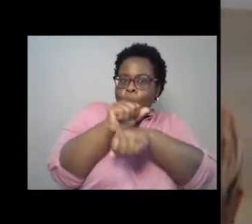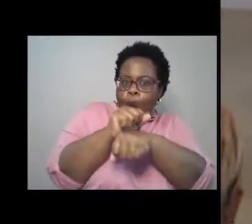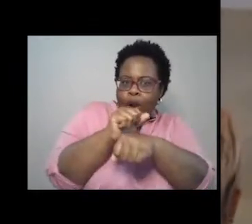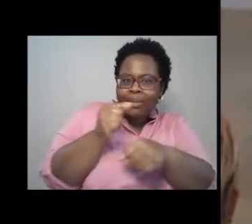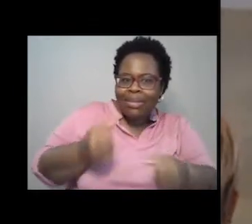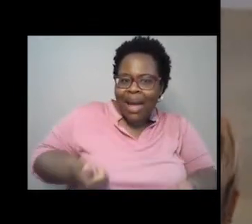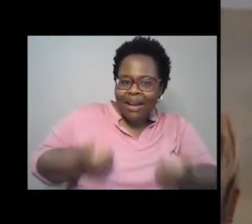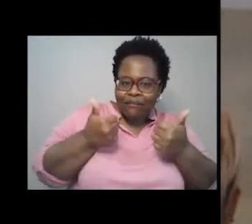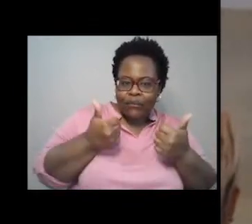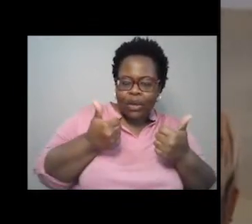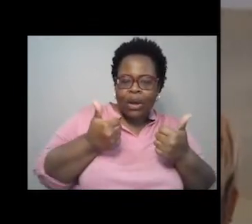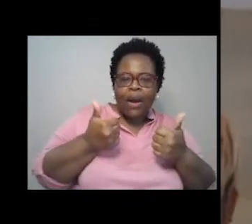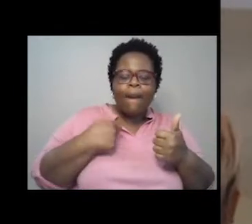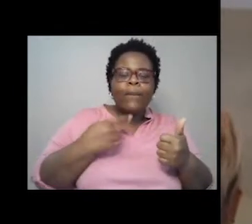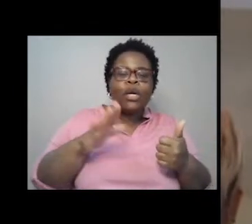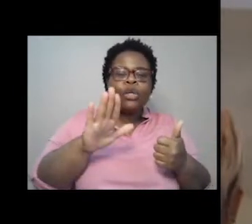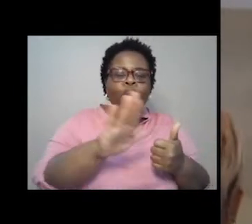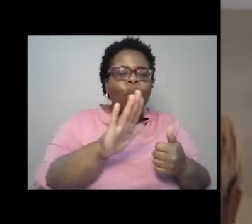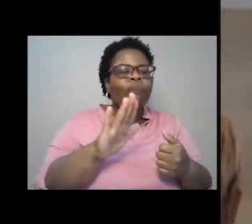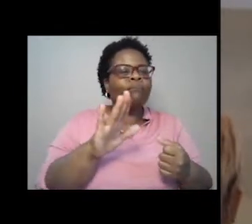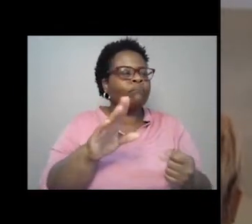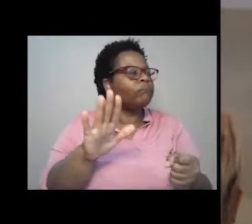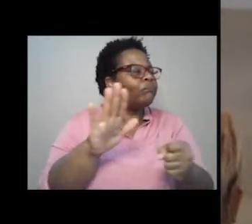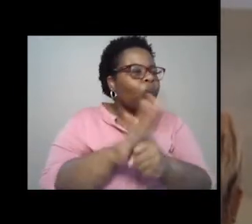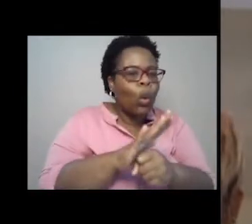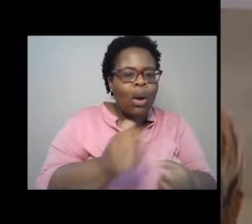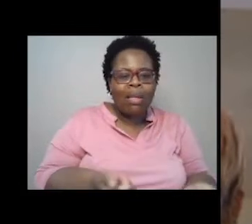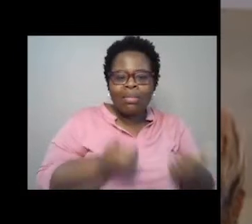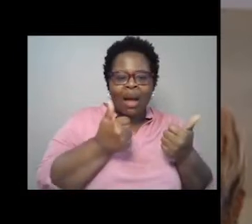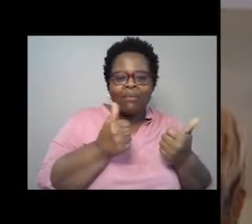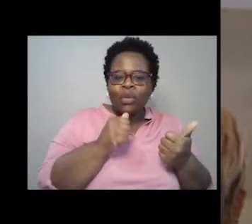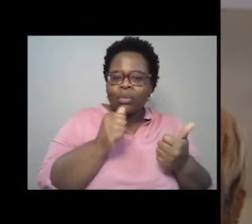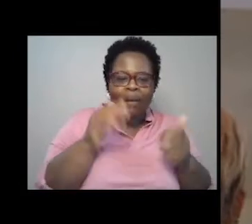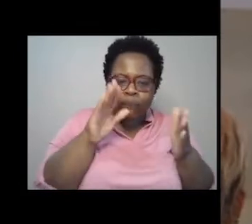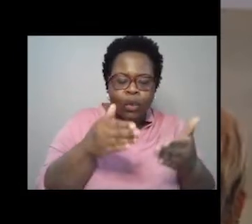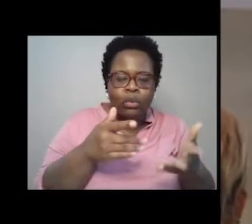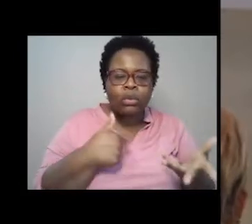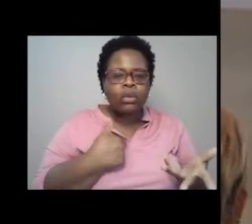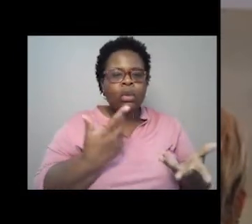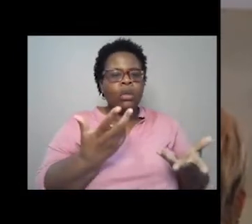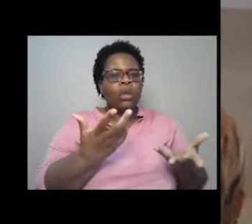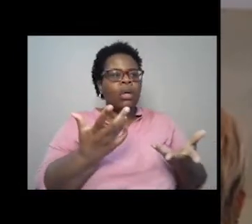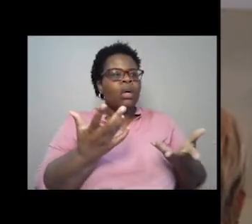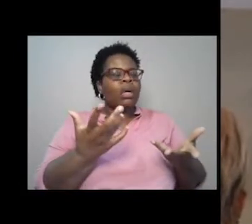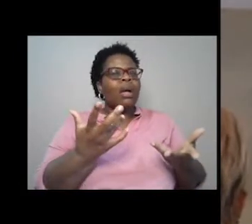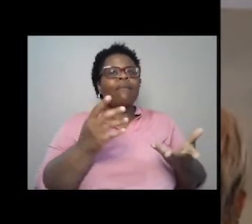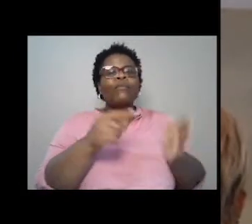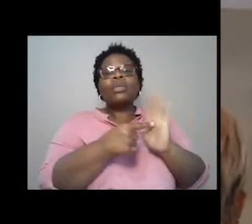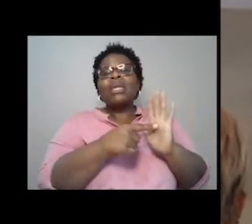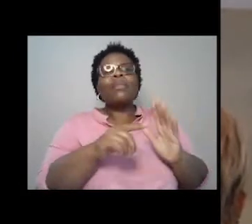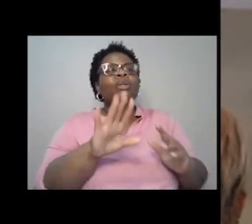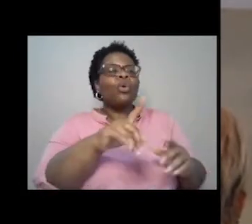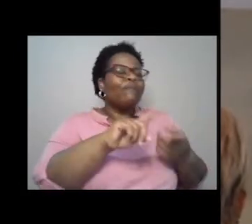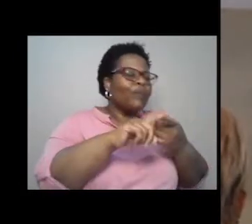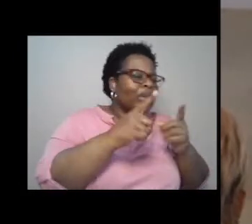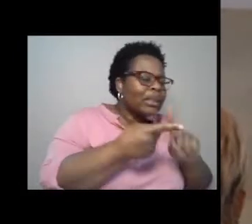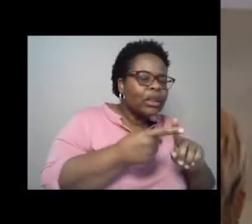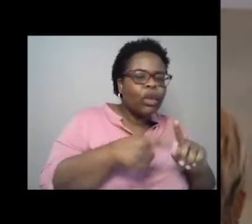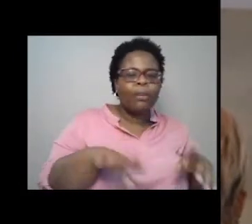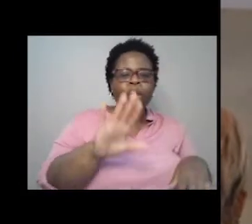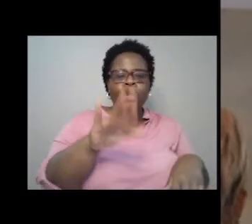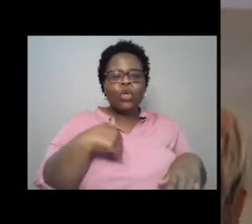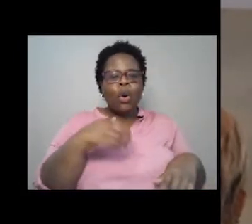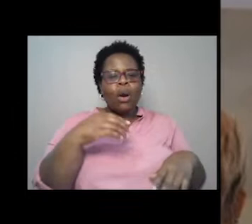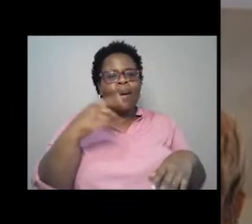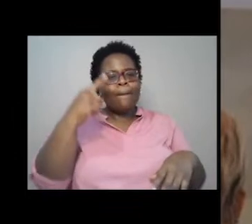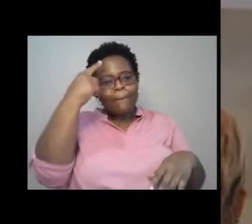or corporate, but you've never paid attention to every part of you, which means the kind of friendship that you want, the woman that you are becoming, your